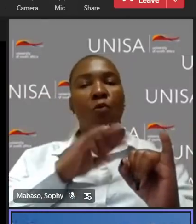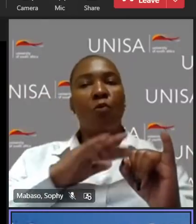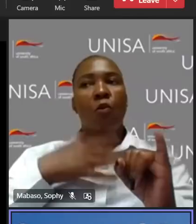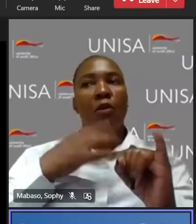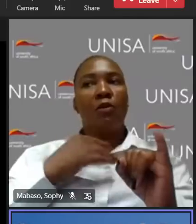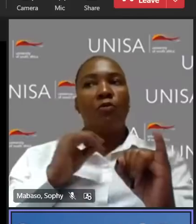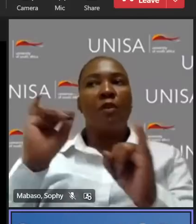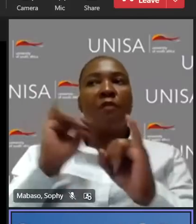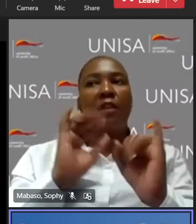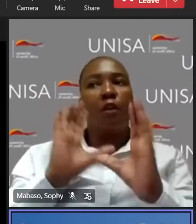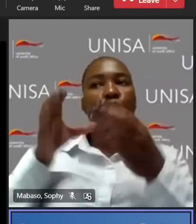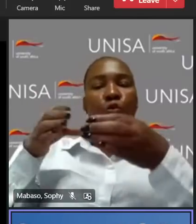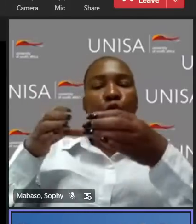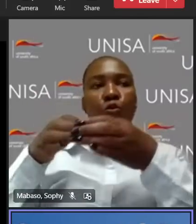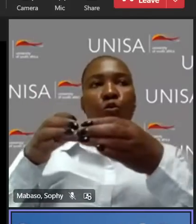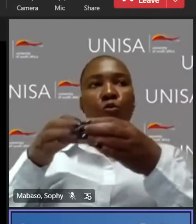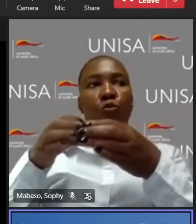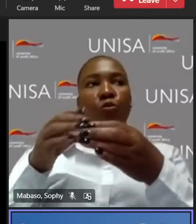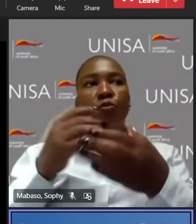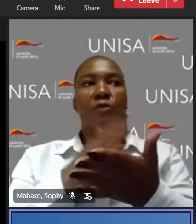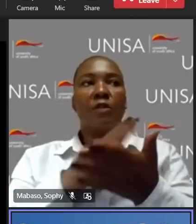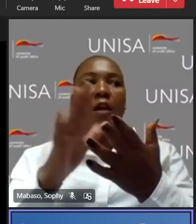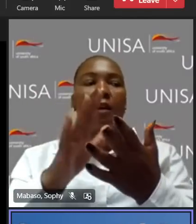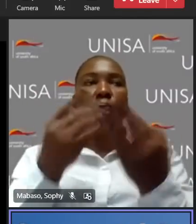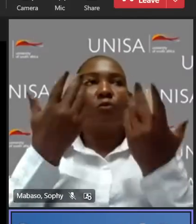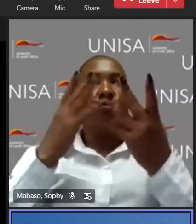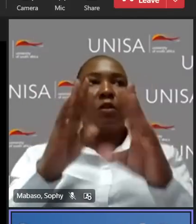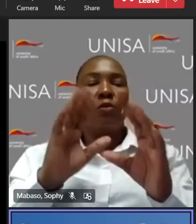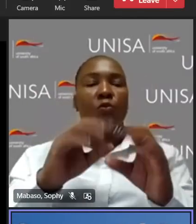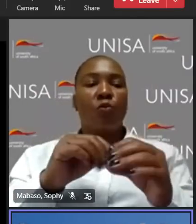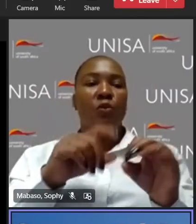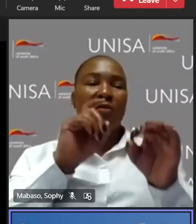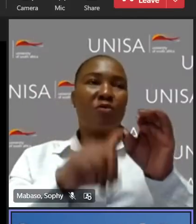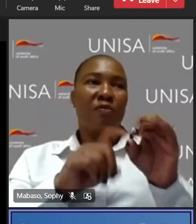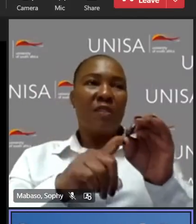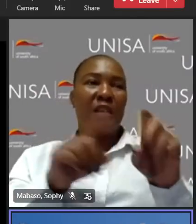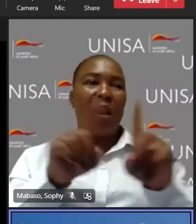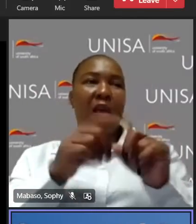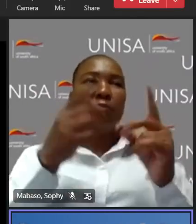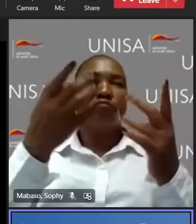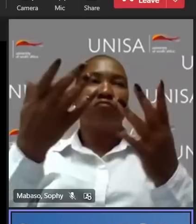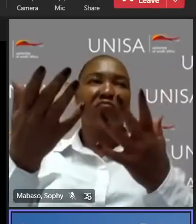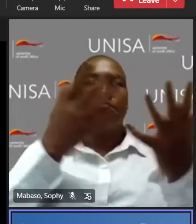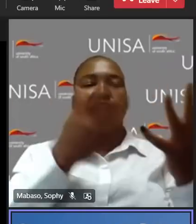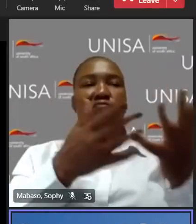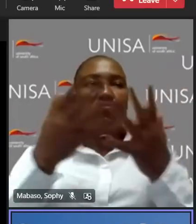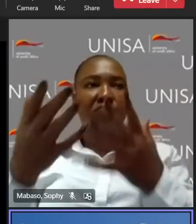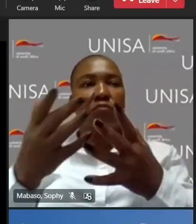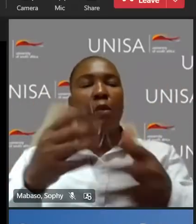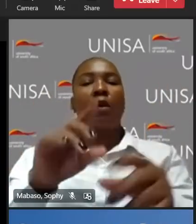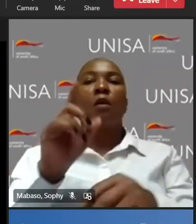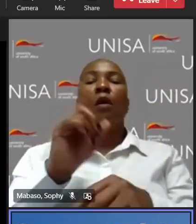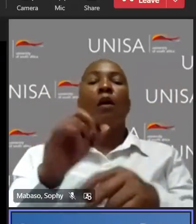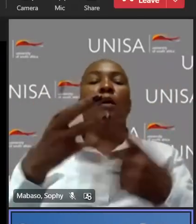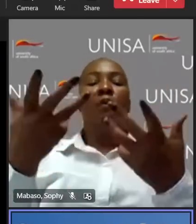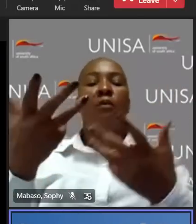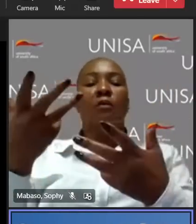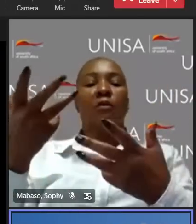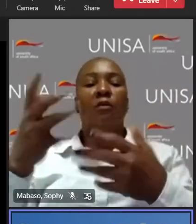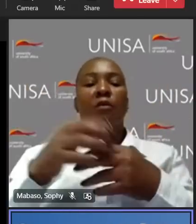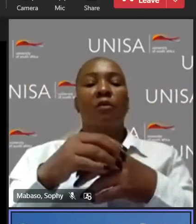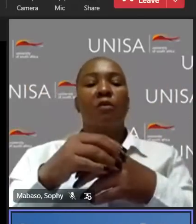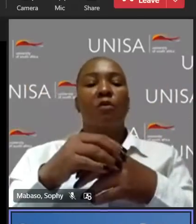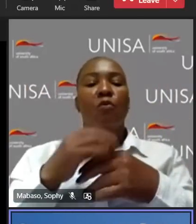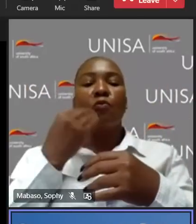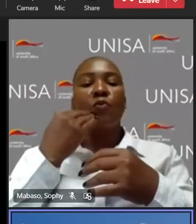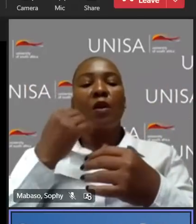group of certain students with qualification and so on. Yeah, but what who can